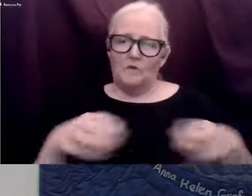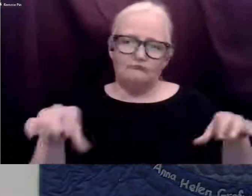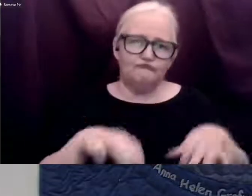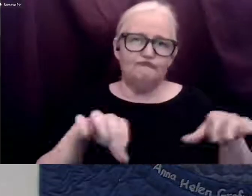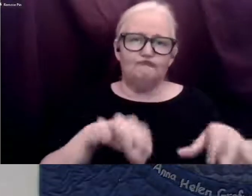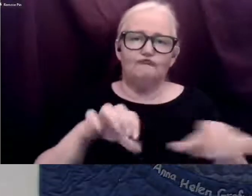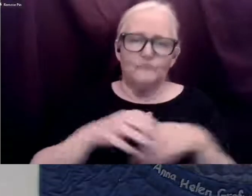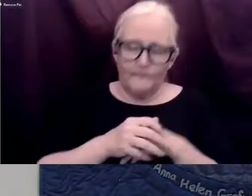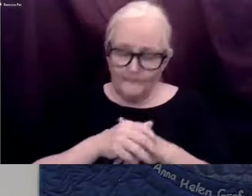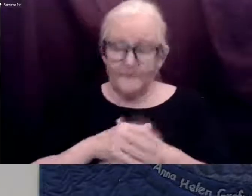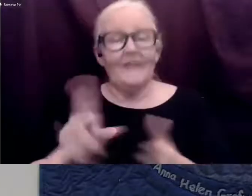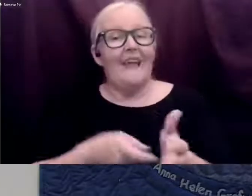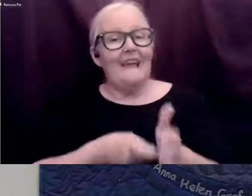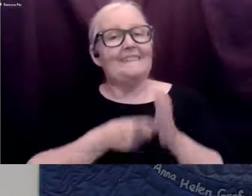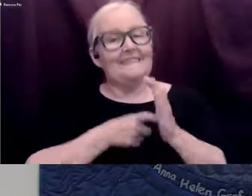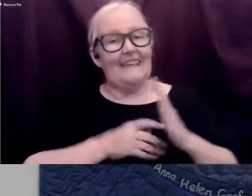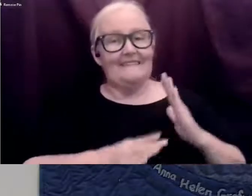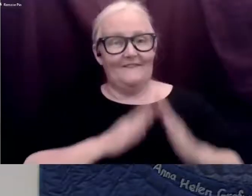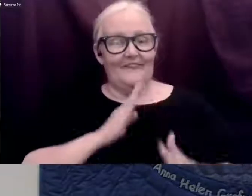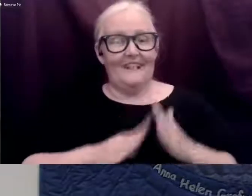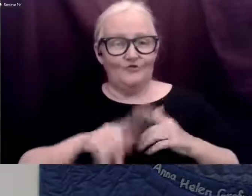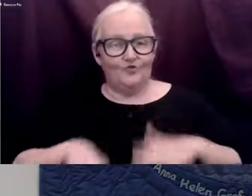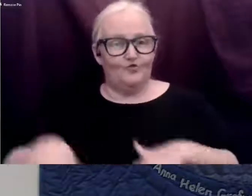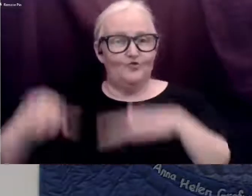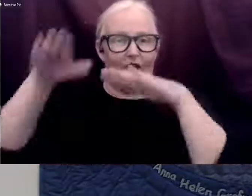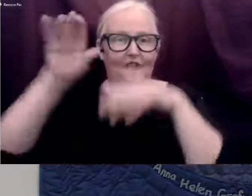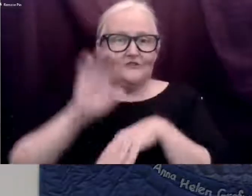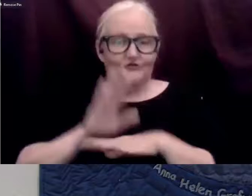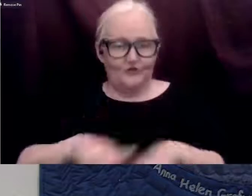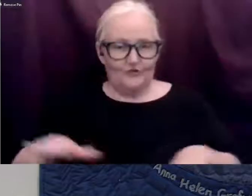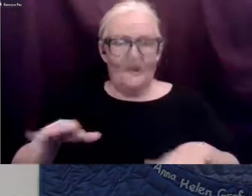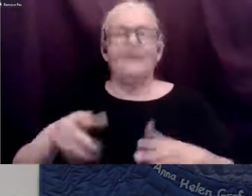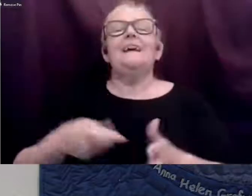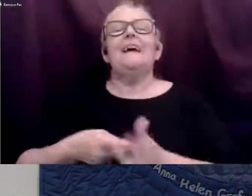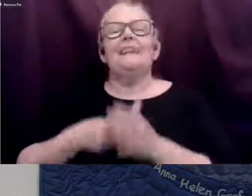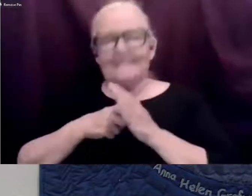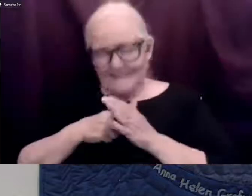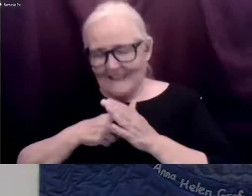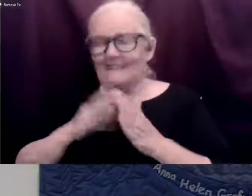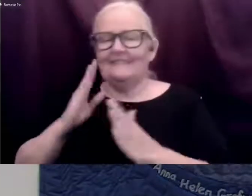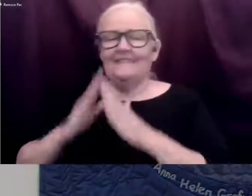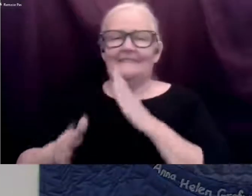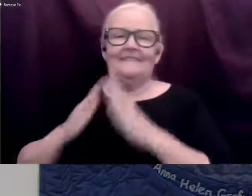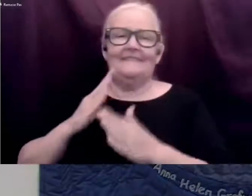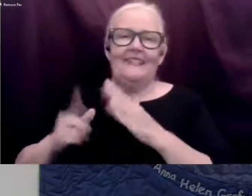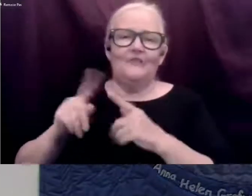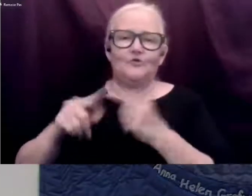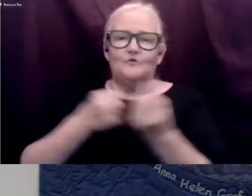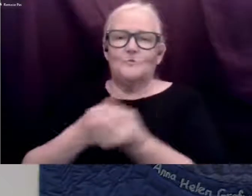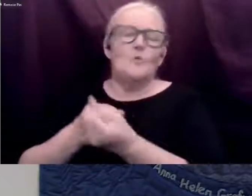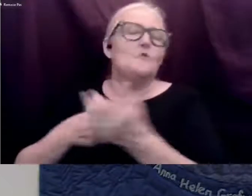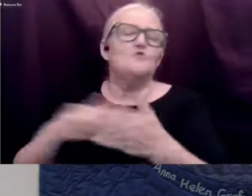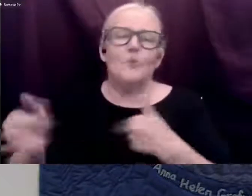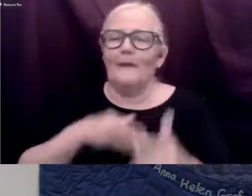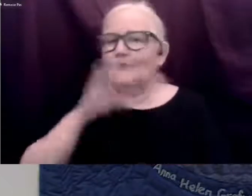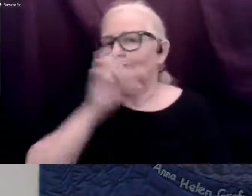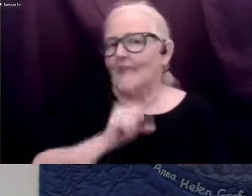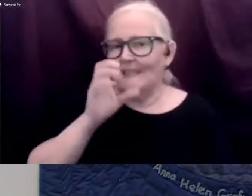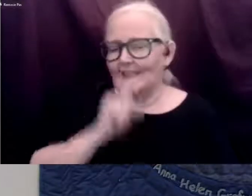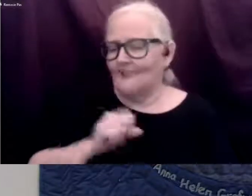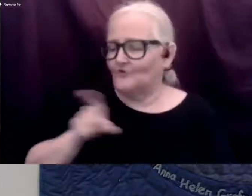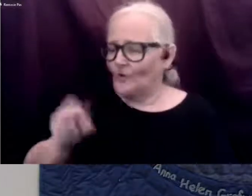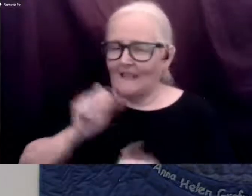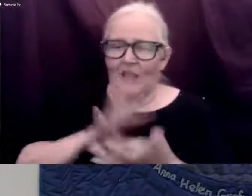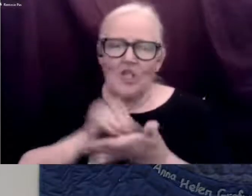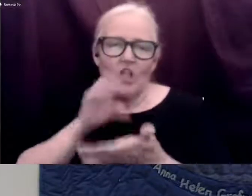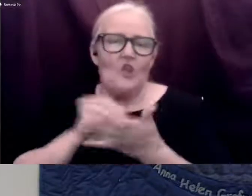children, it takes a village to support people of all ages and help them learn and grow. Spiritual growth and the